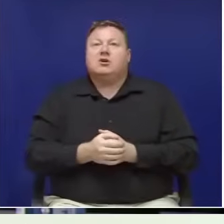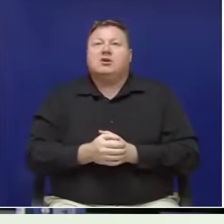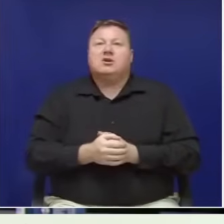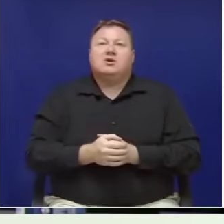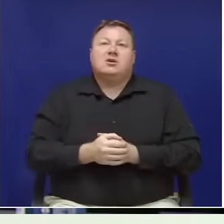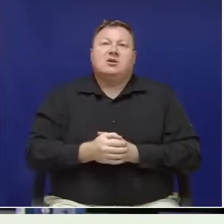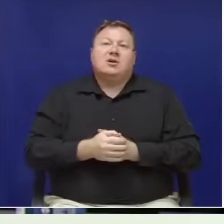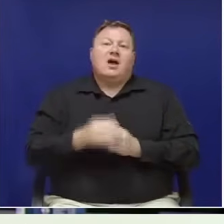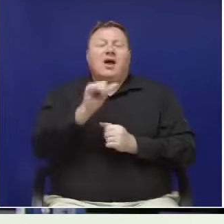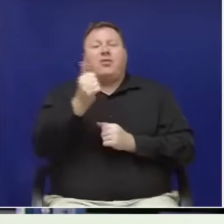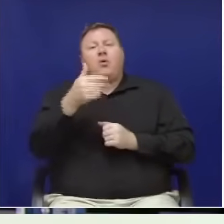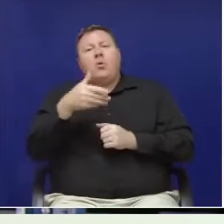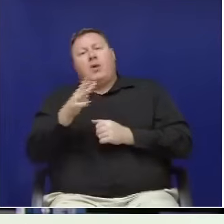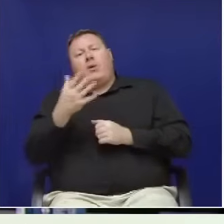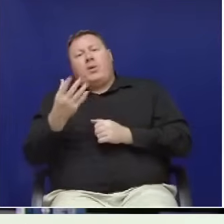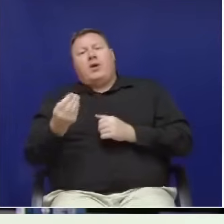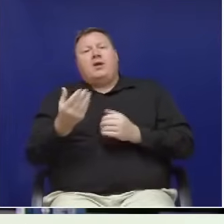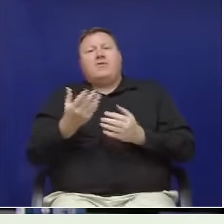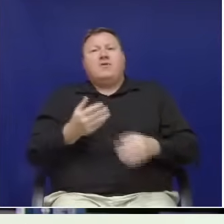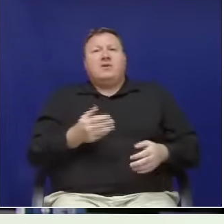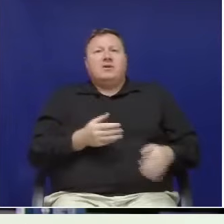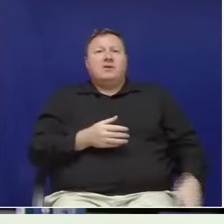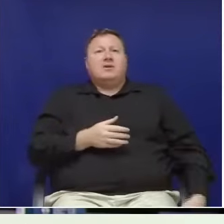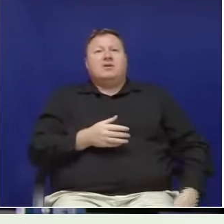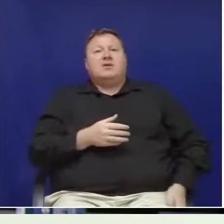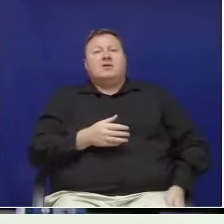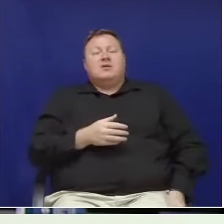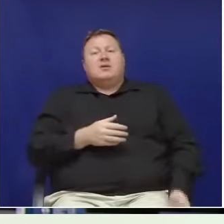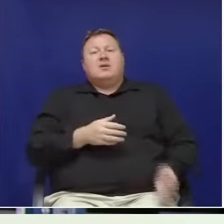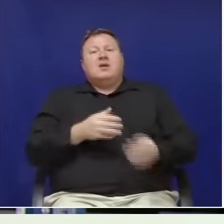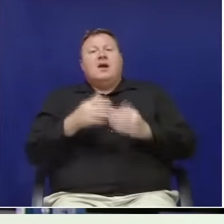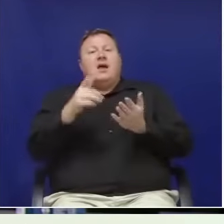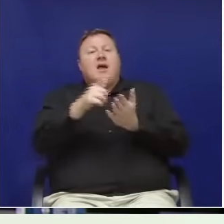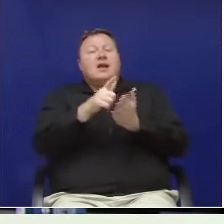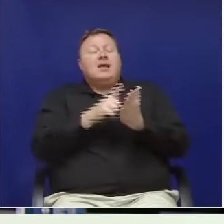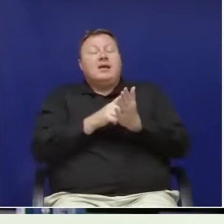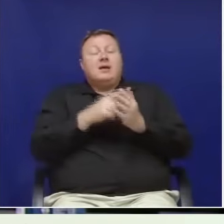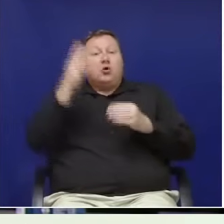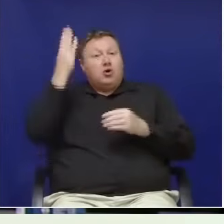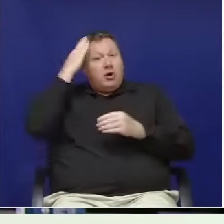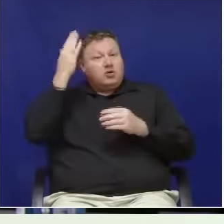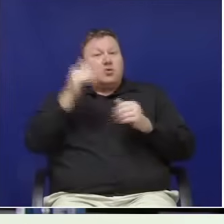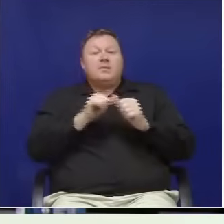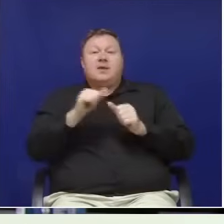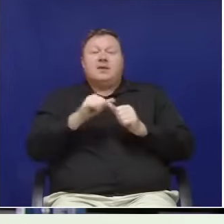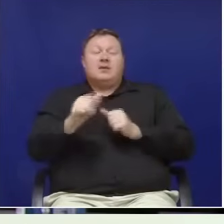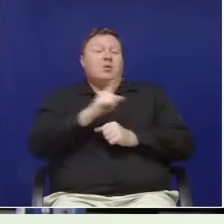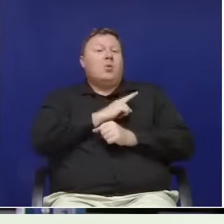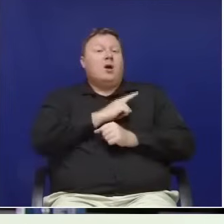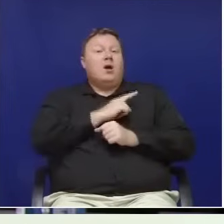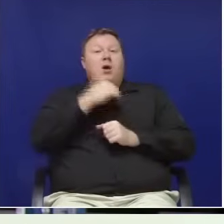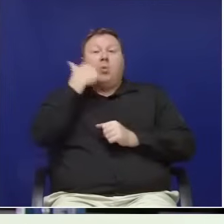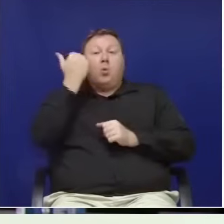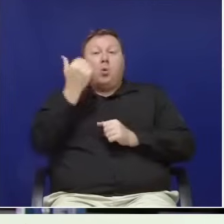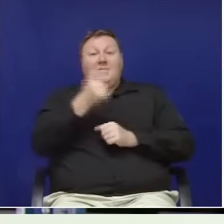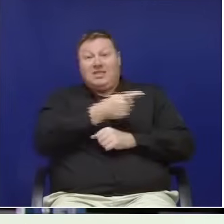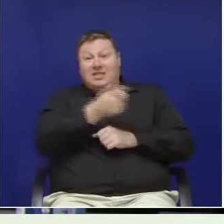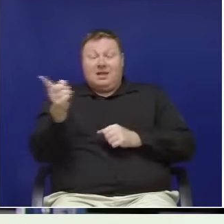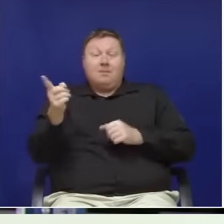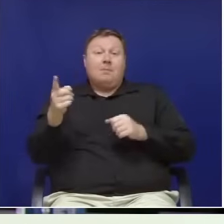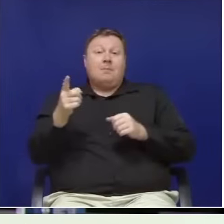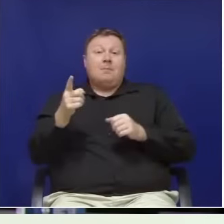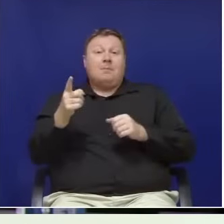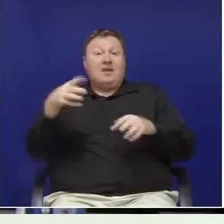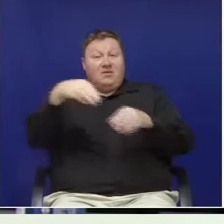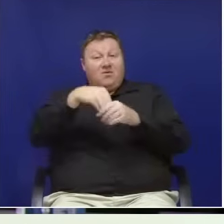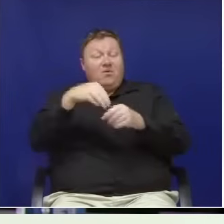you would have. I think for legal graduates, it's far better because once they do, the intention is to have them to be admitted. So when